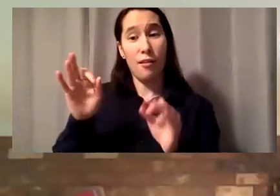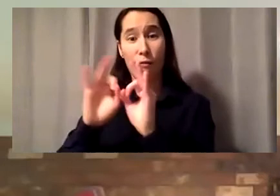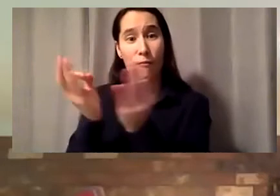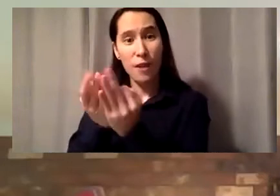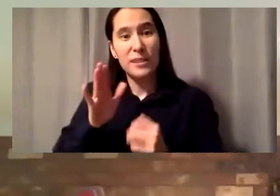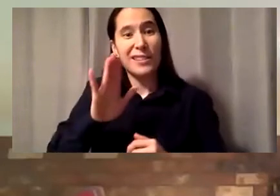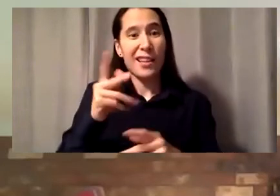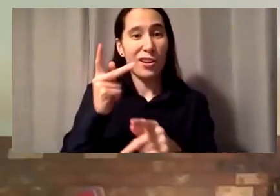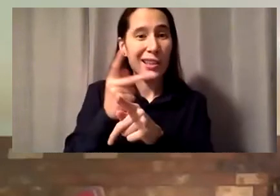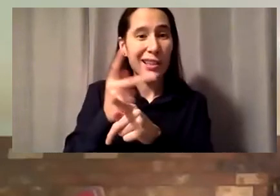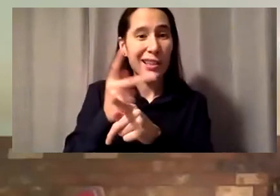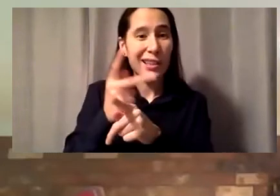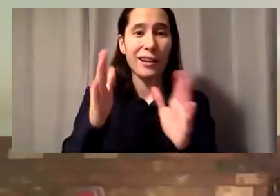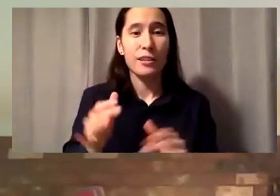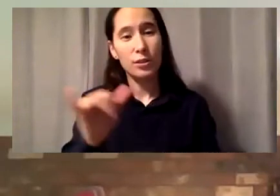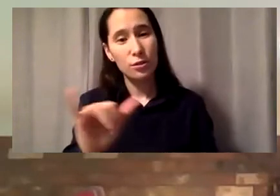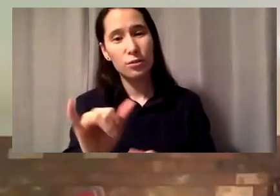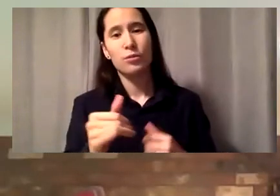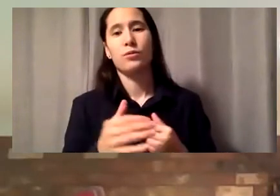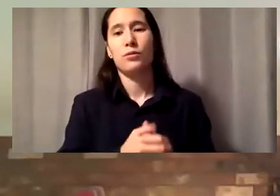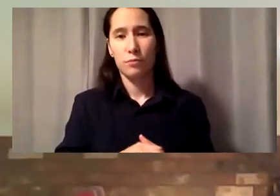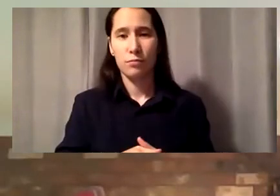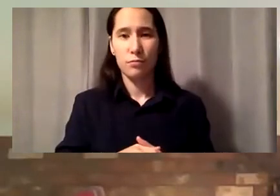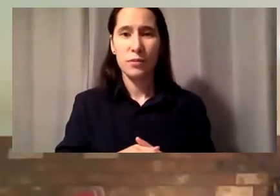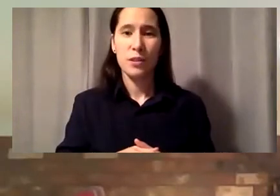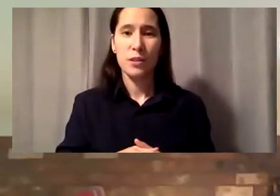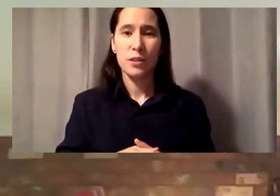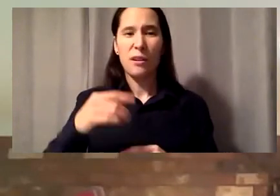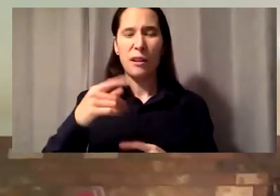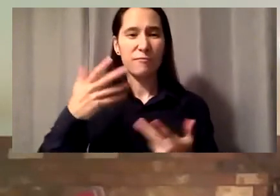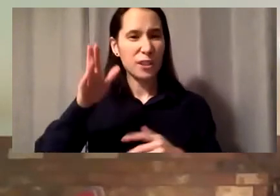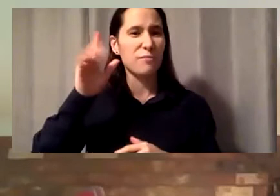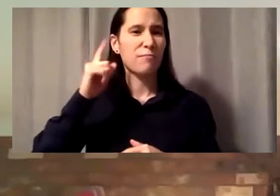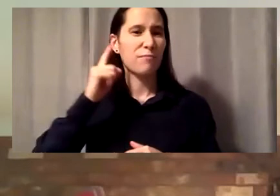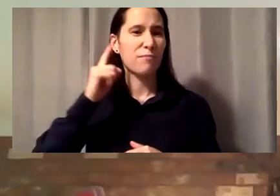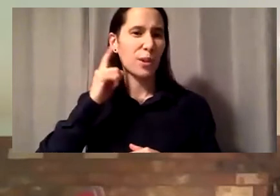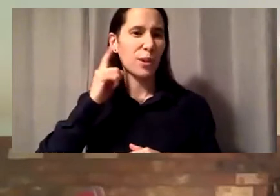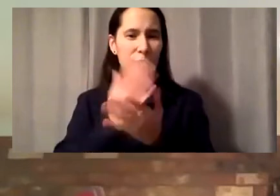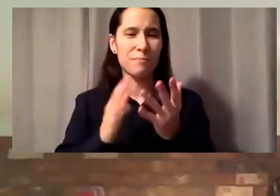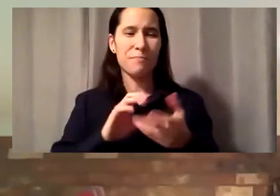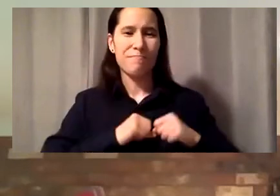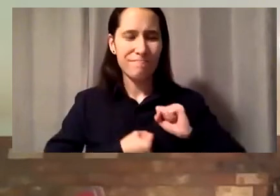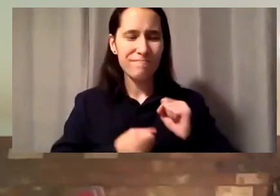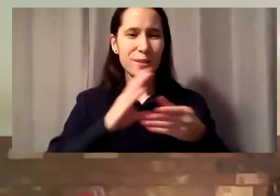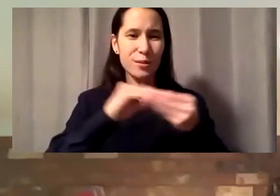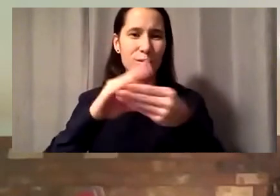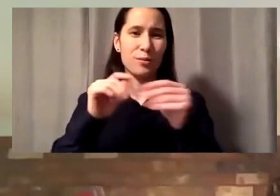more difficult during the pandemic and has resulted in some truly heartbreaking stories. But I've learned a lot from the speakers